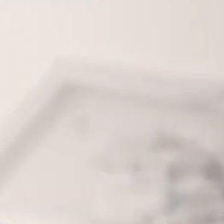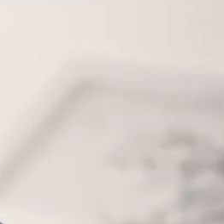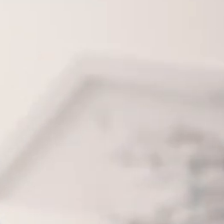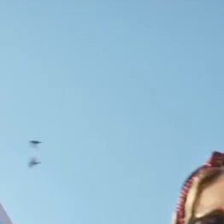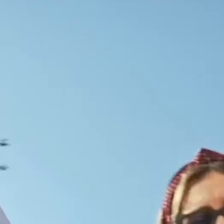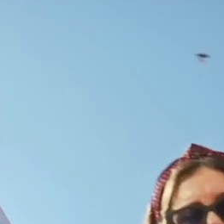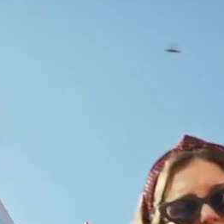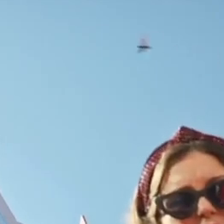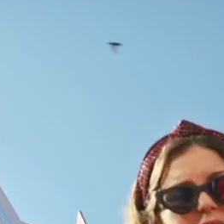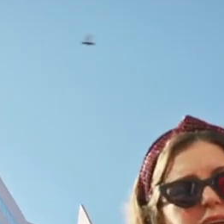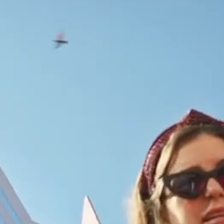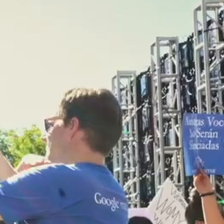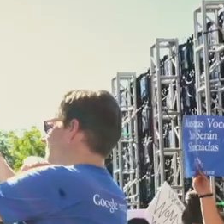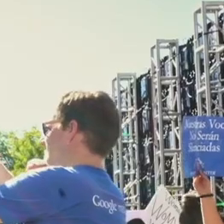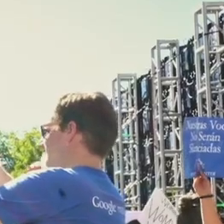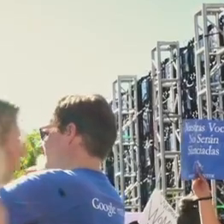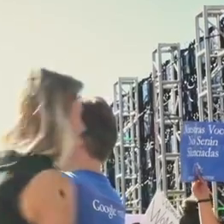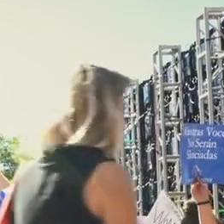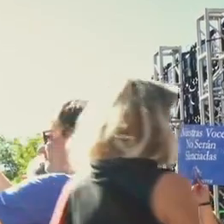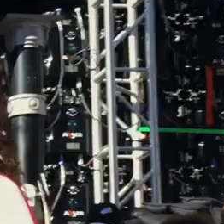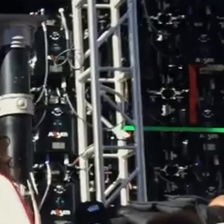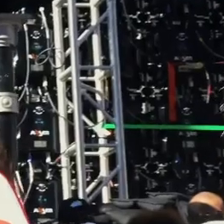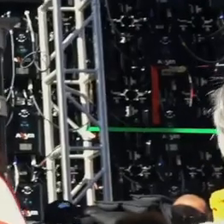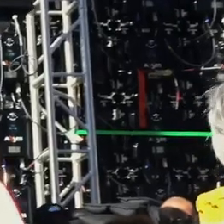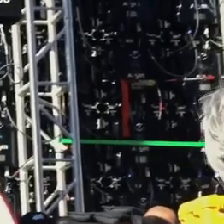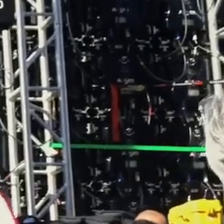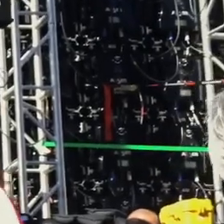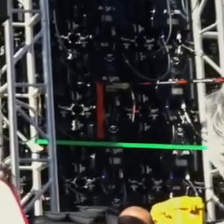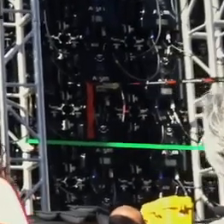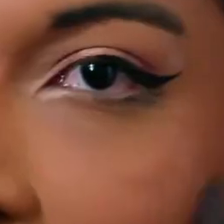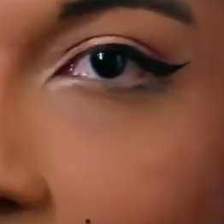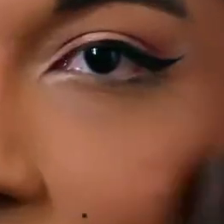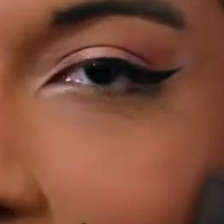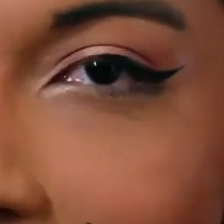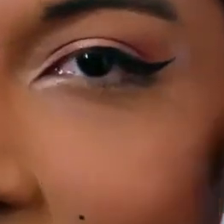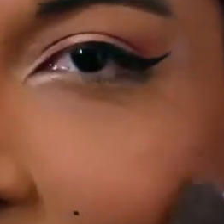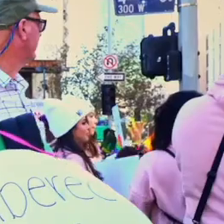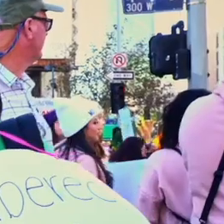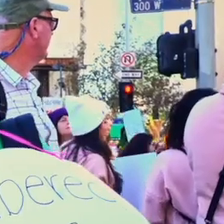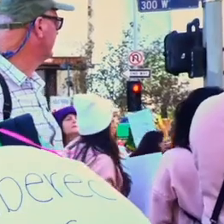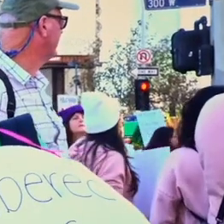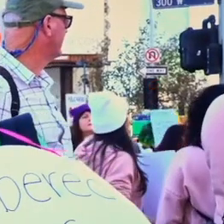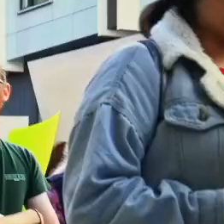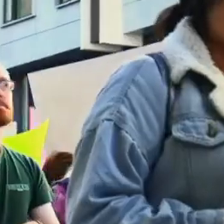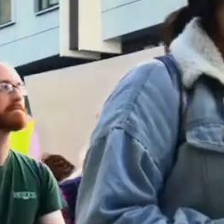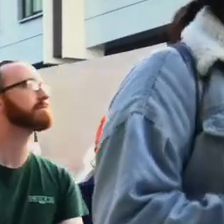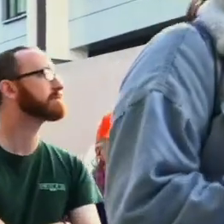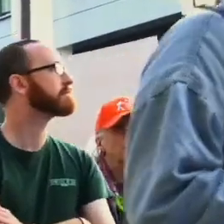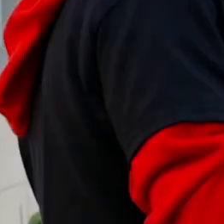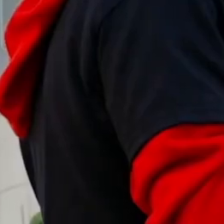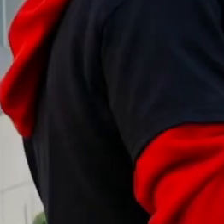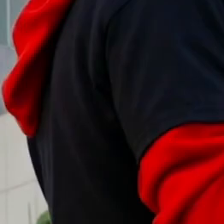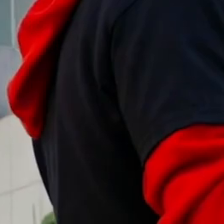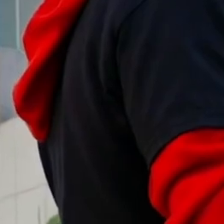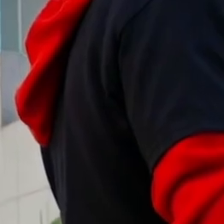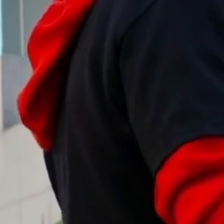us to be free. One thing men always complain is that women won't stay quiet. And you're damn right, we won't stay quiet. We'll speak up. We should be able to change things, but it's